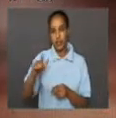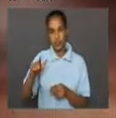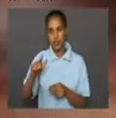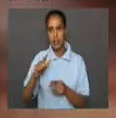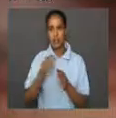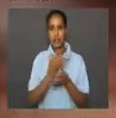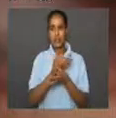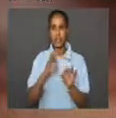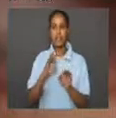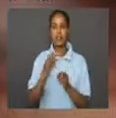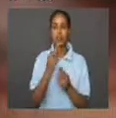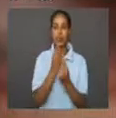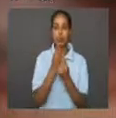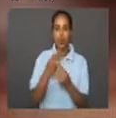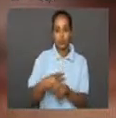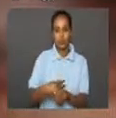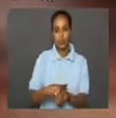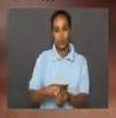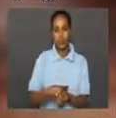produce free glucose.